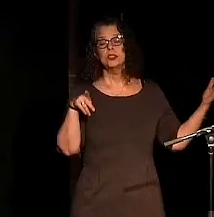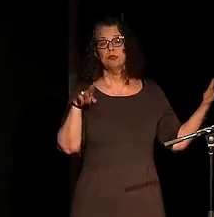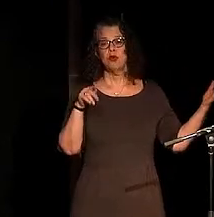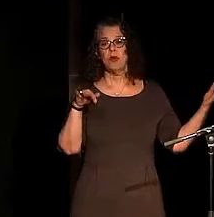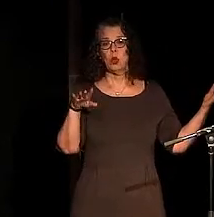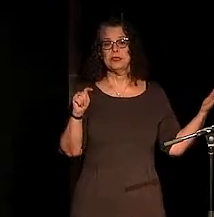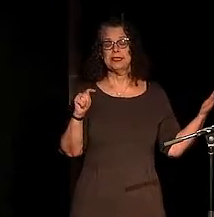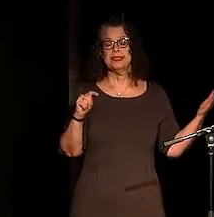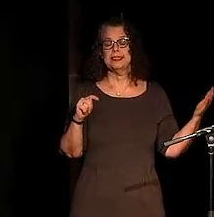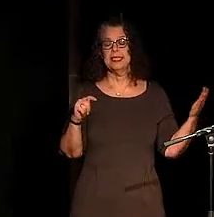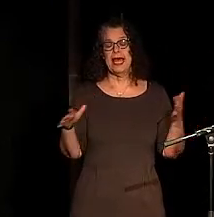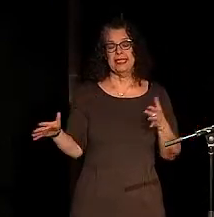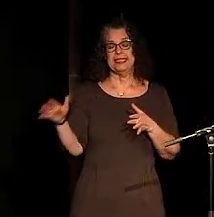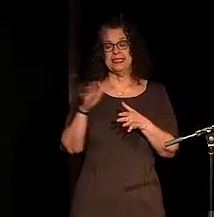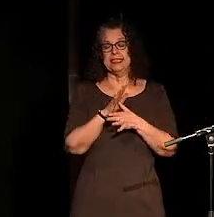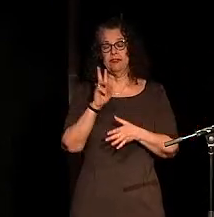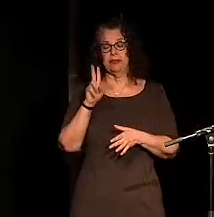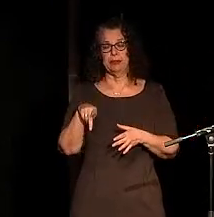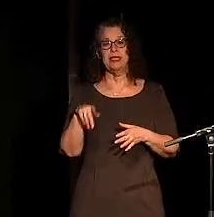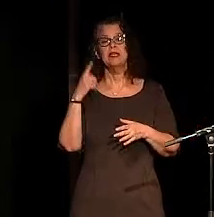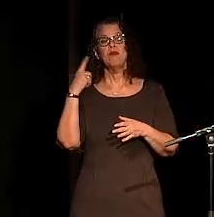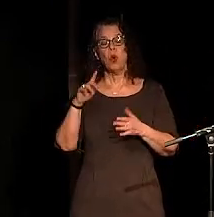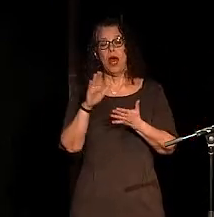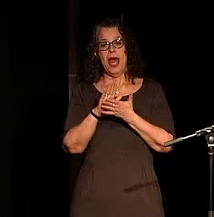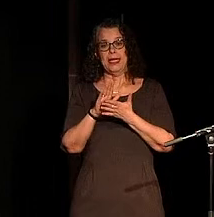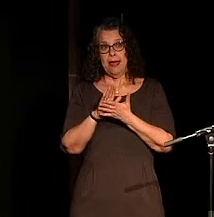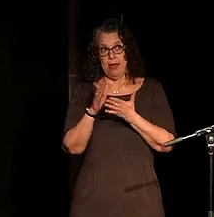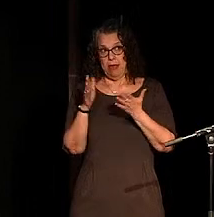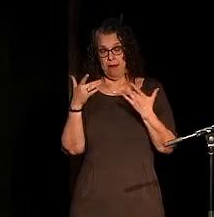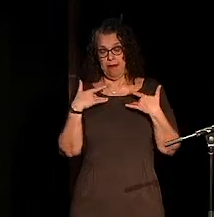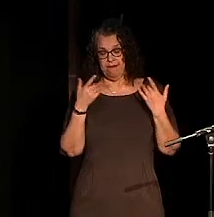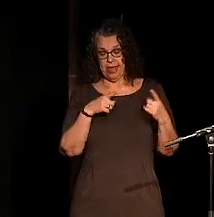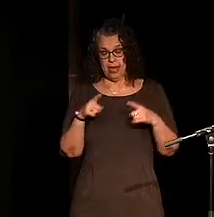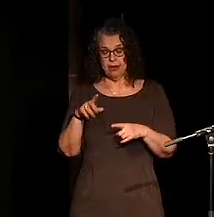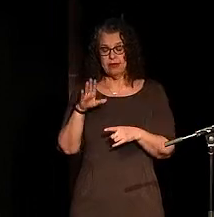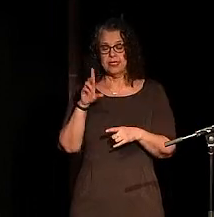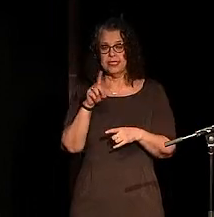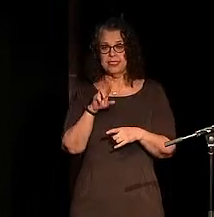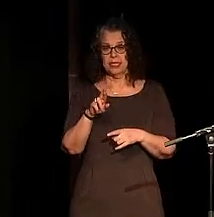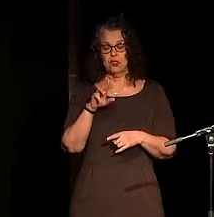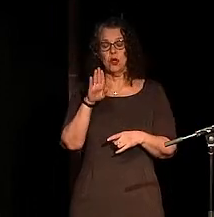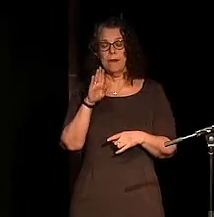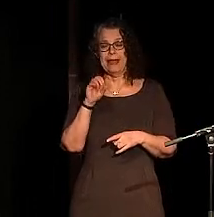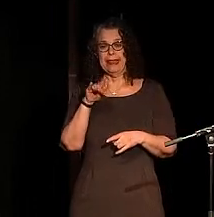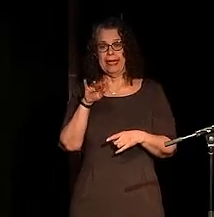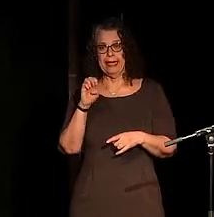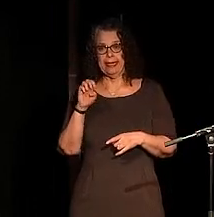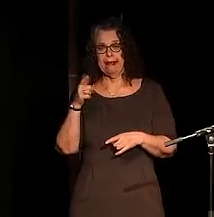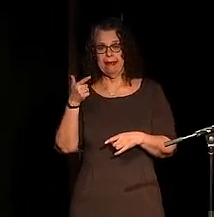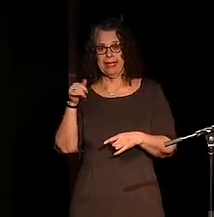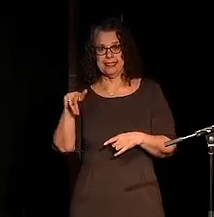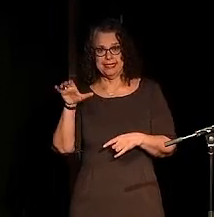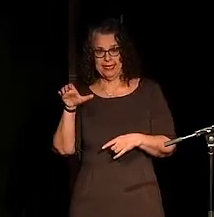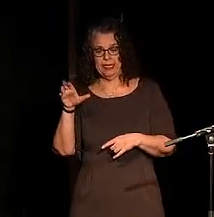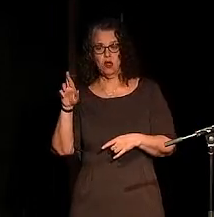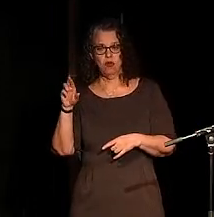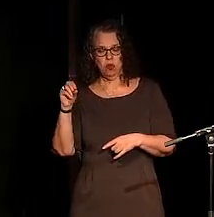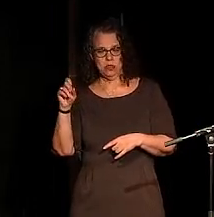Provost and Senior Vice President for Academic Affairs, Dr. Billy Gastic Rosado.